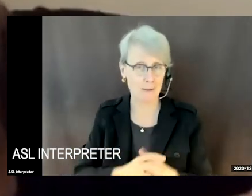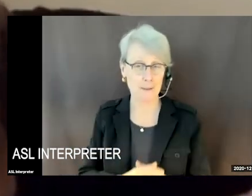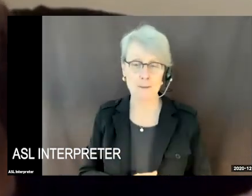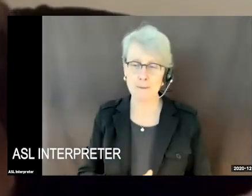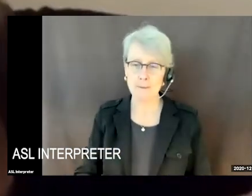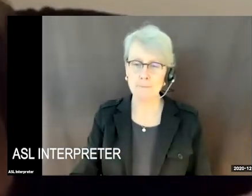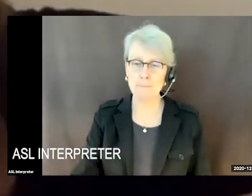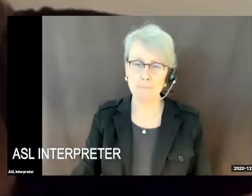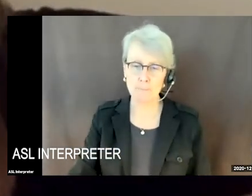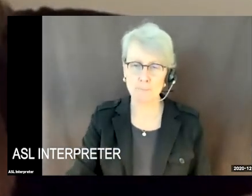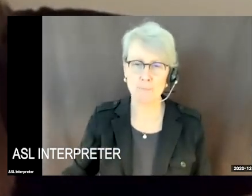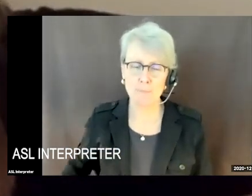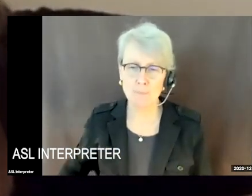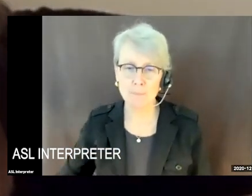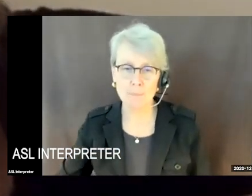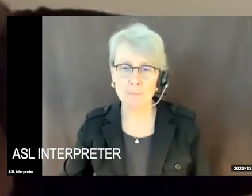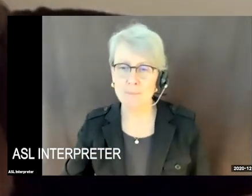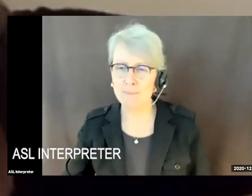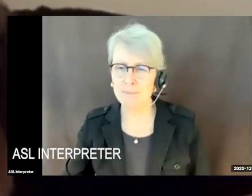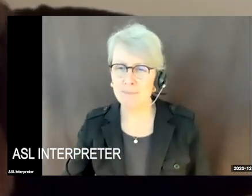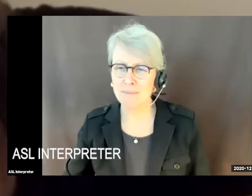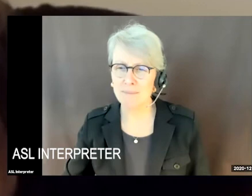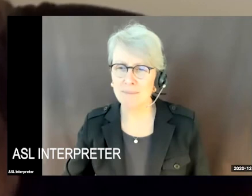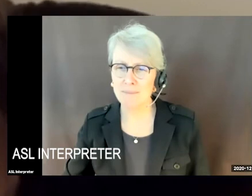beds and those ventilators.